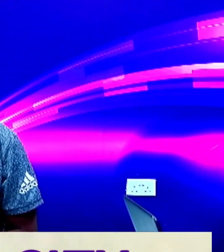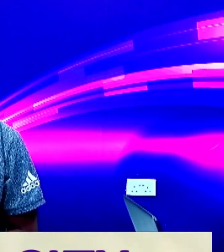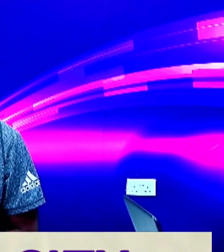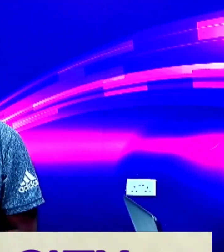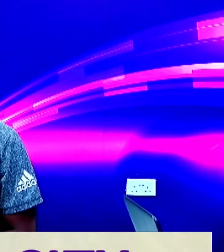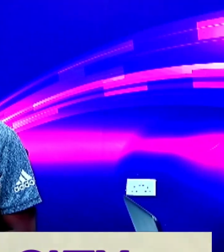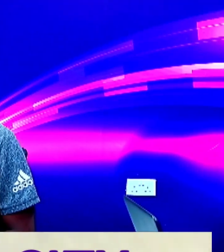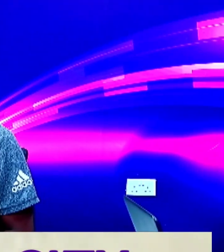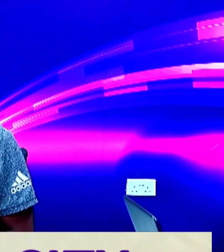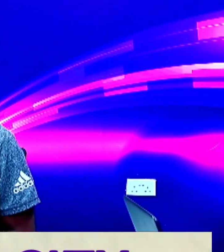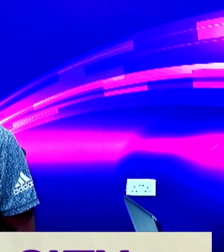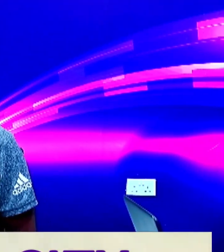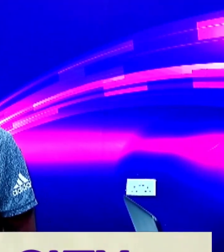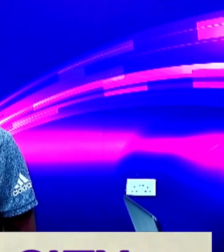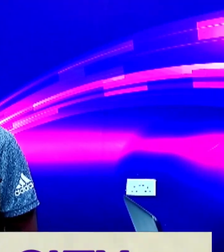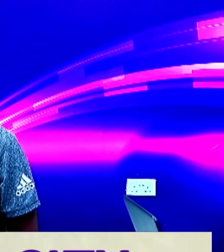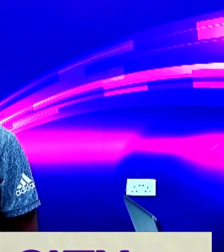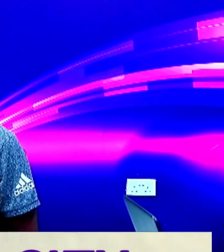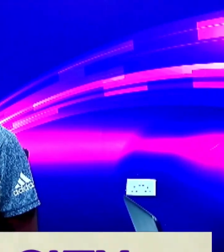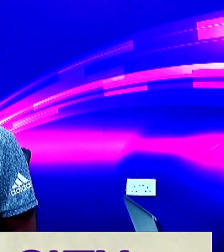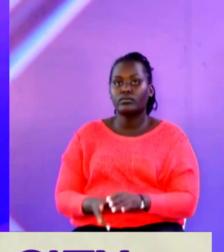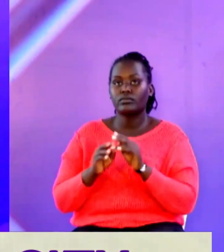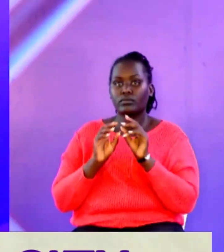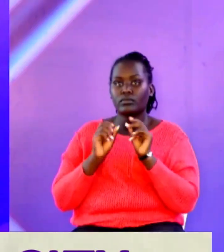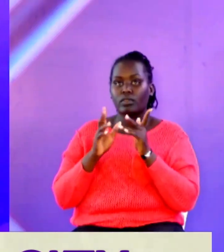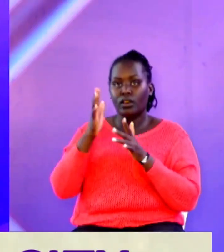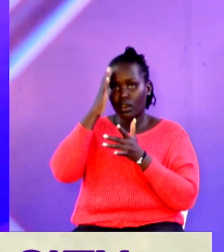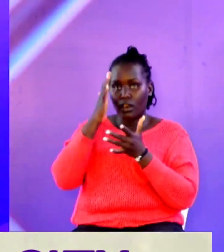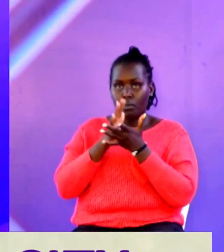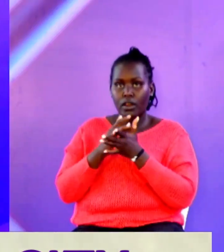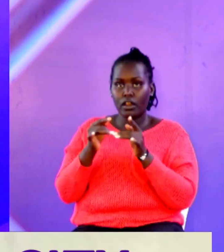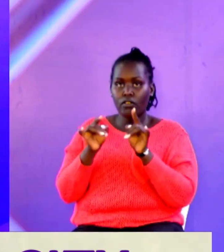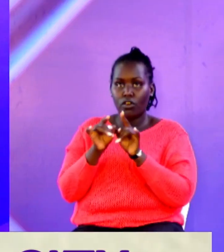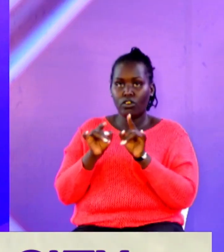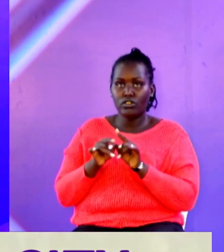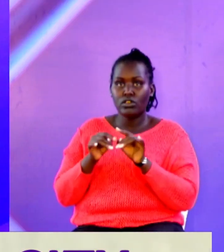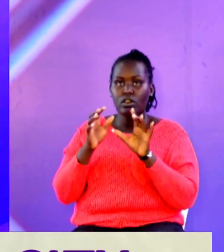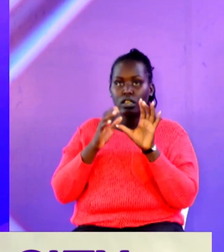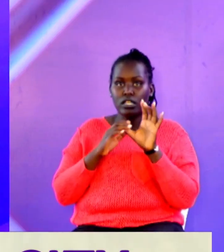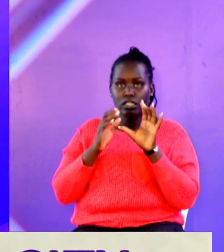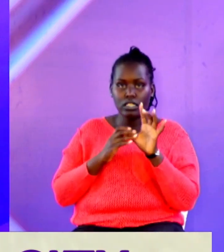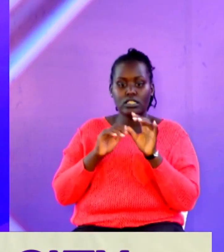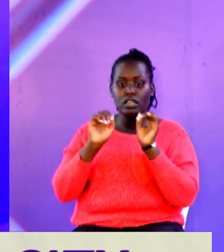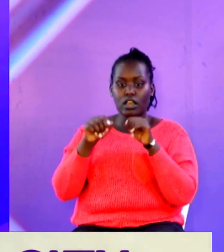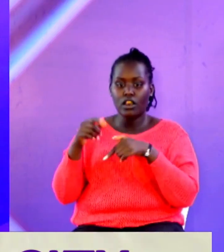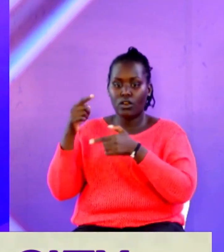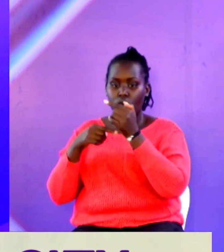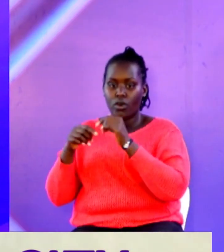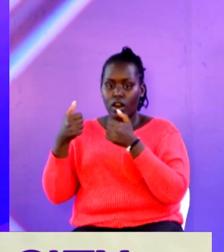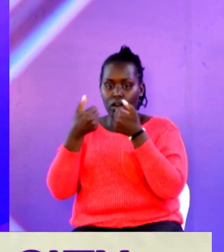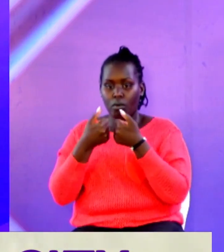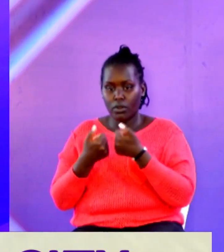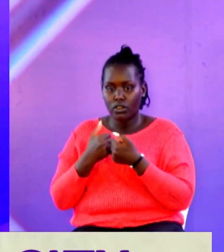a possibility for me. Okay, I believe also Chelsea are in a pole position to win competition next